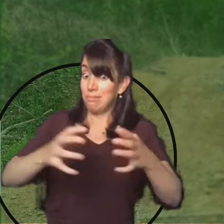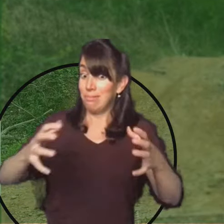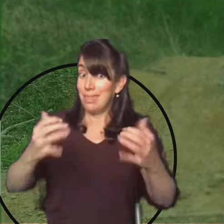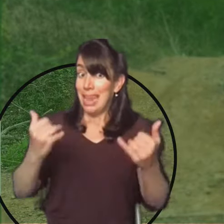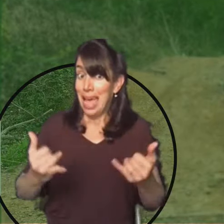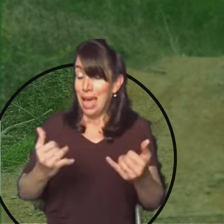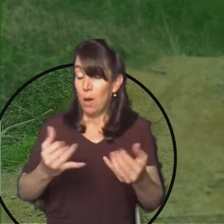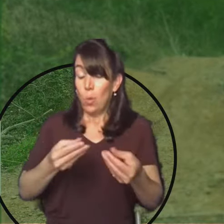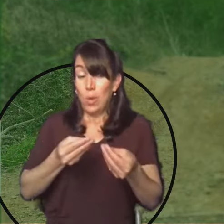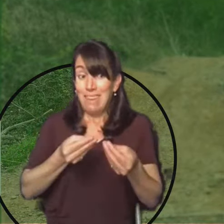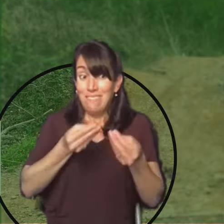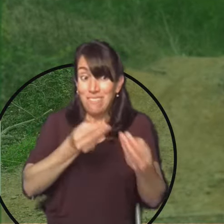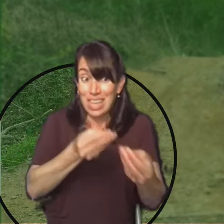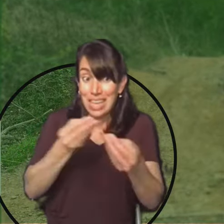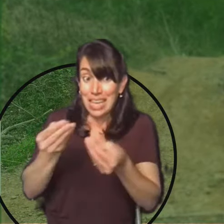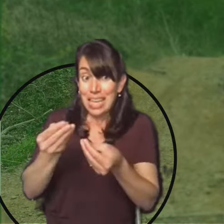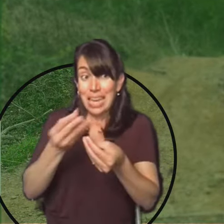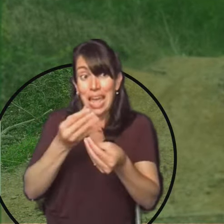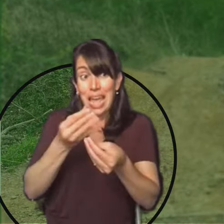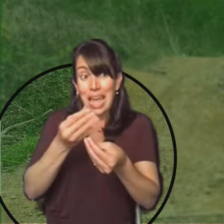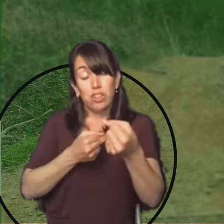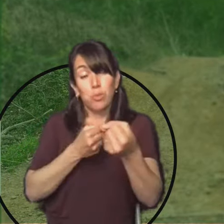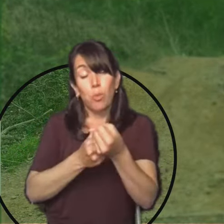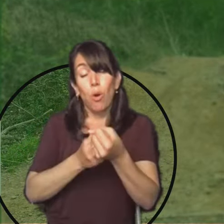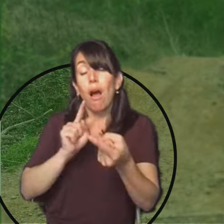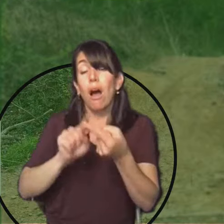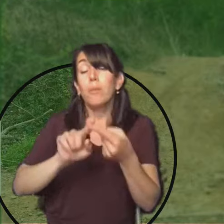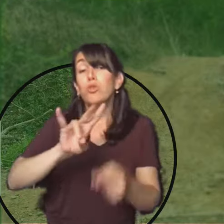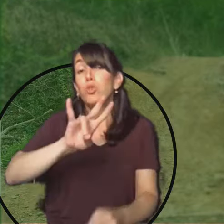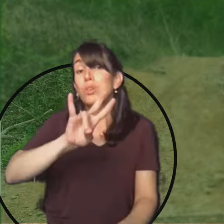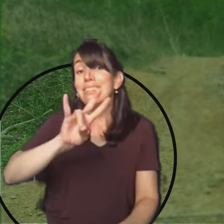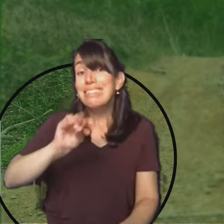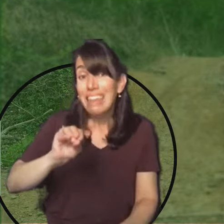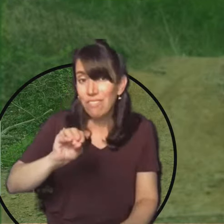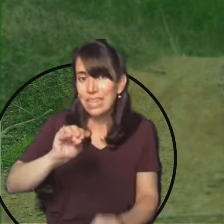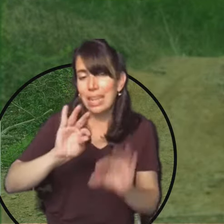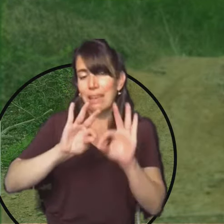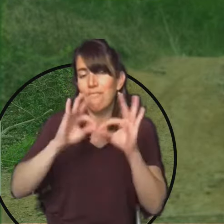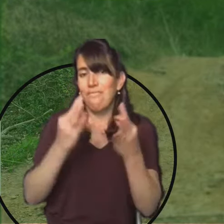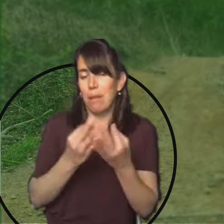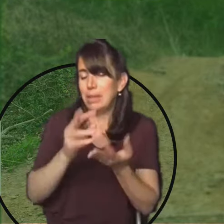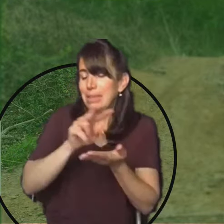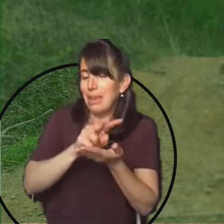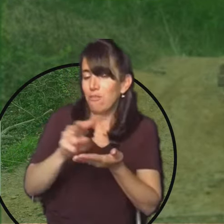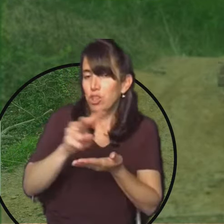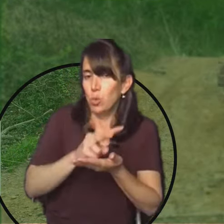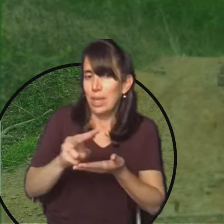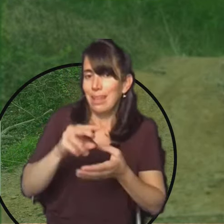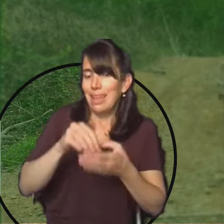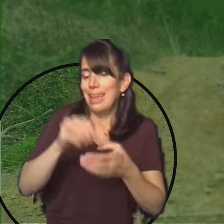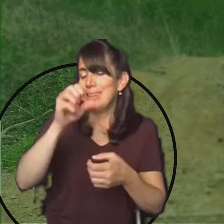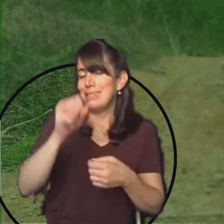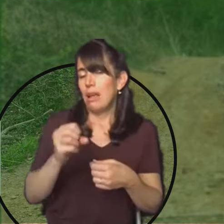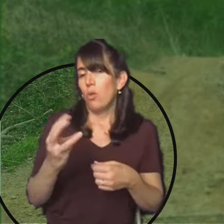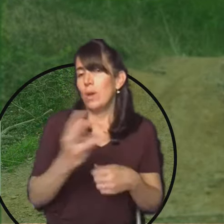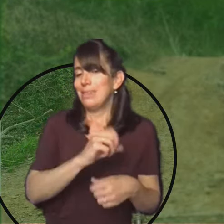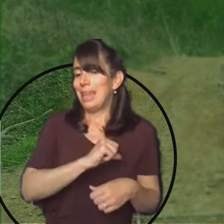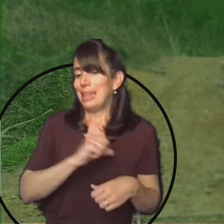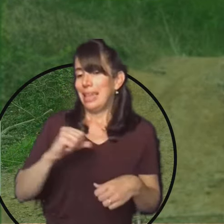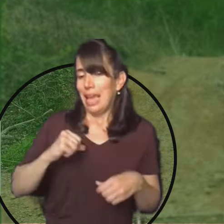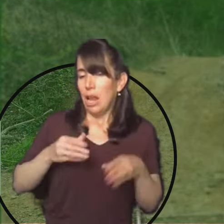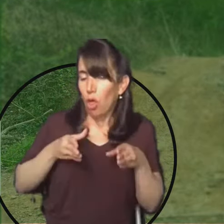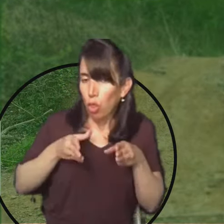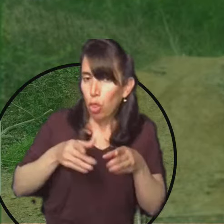support up to 70 families every 2 weeks in Southwest Atlanta through a mutual aid program. And that